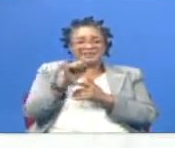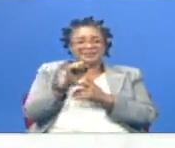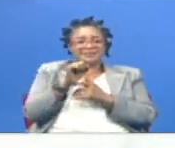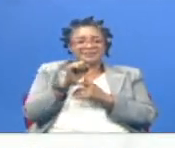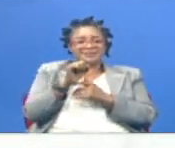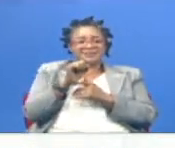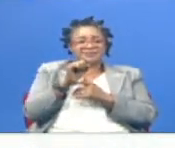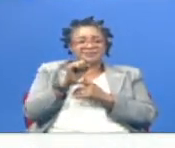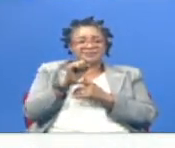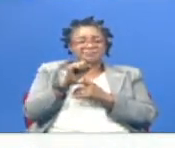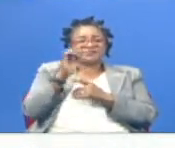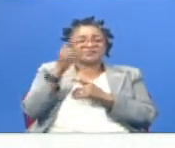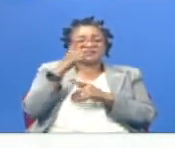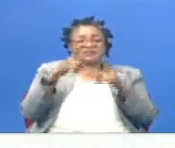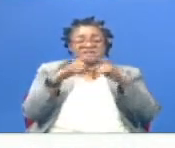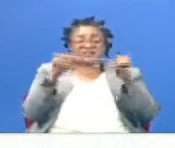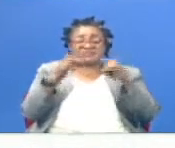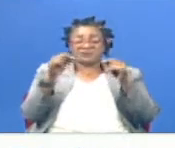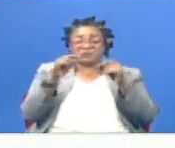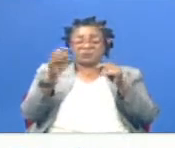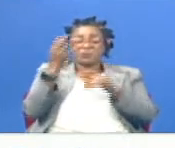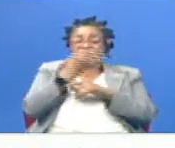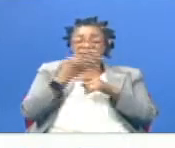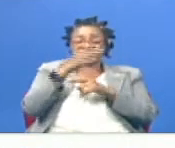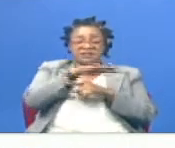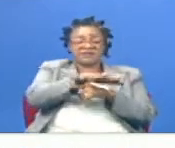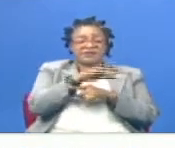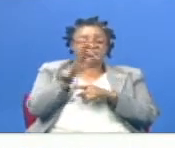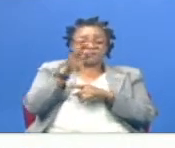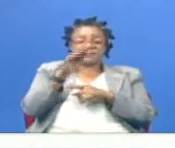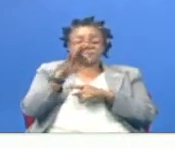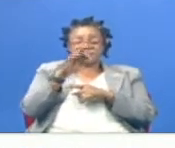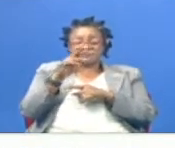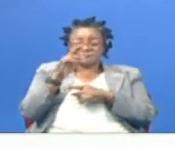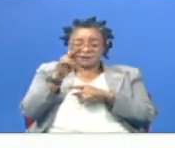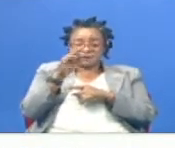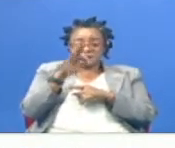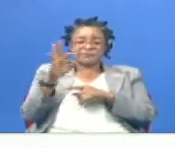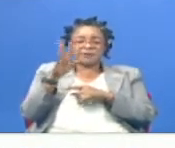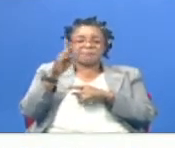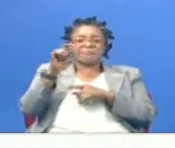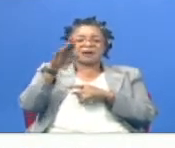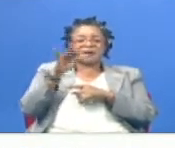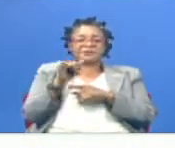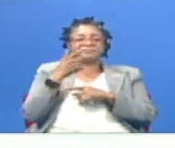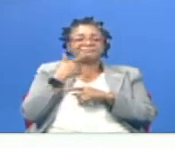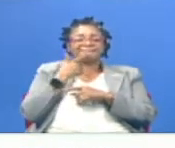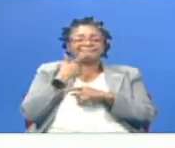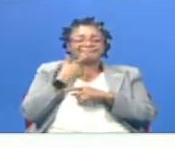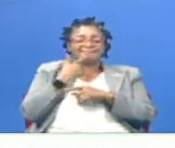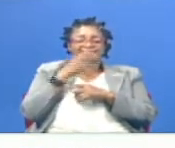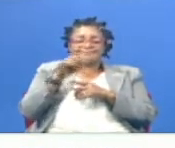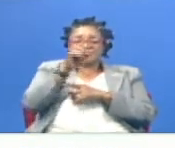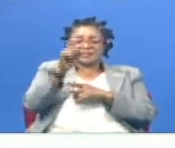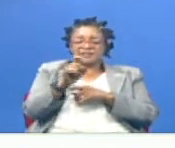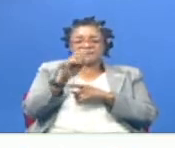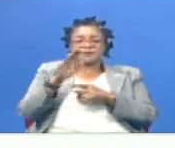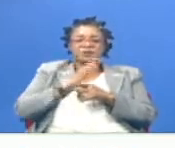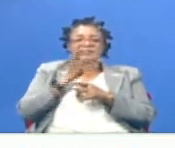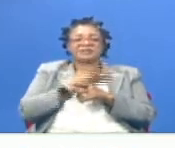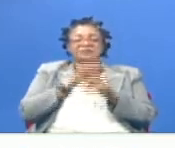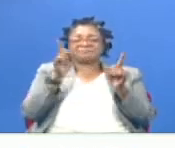In a press statement released Wednesday evening, the Football Kenya Federation Chief Executive Officer Barry Otieno announced that the Executive Committee had